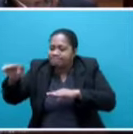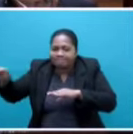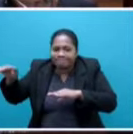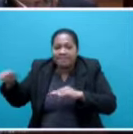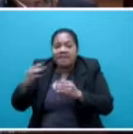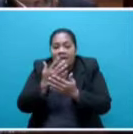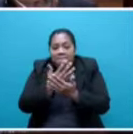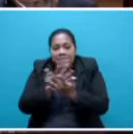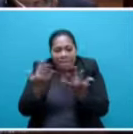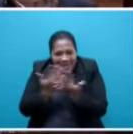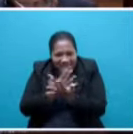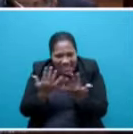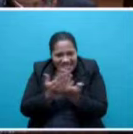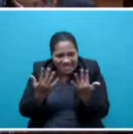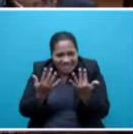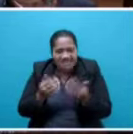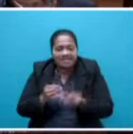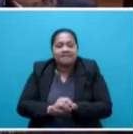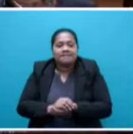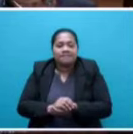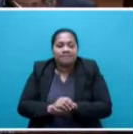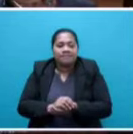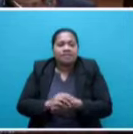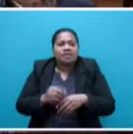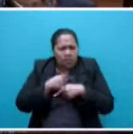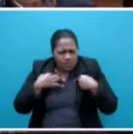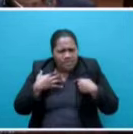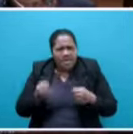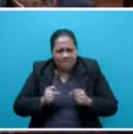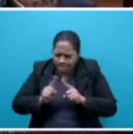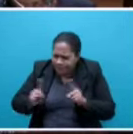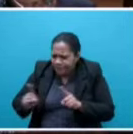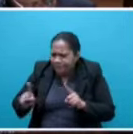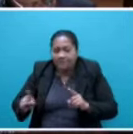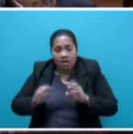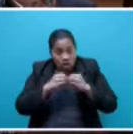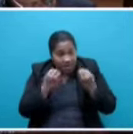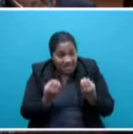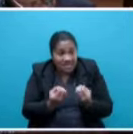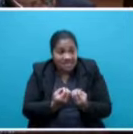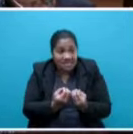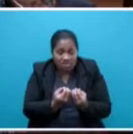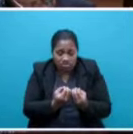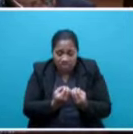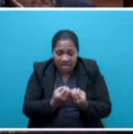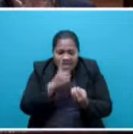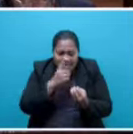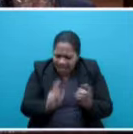in terms of accountability, in terms of scrutiny, where you have various organizations, statutory bodies appearing before the committees where